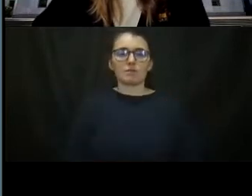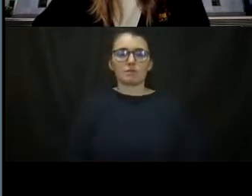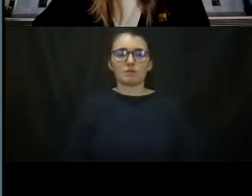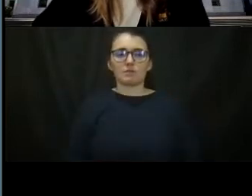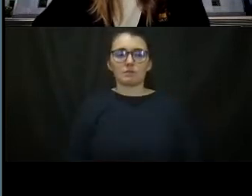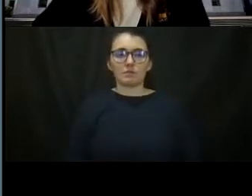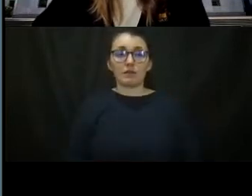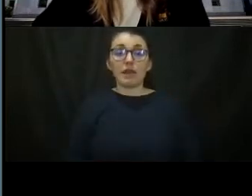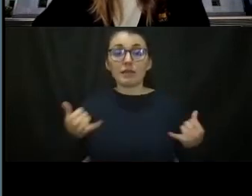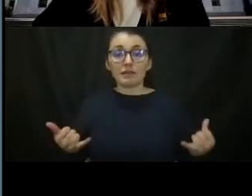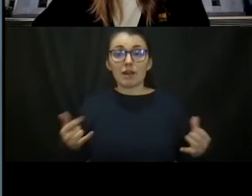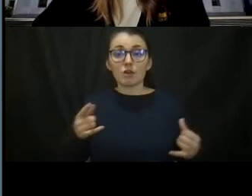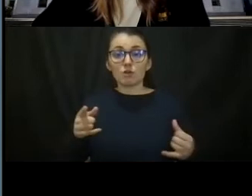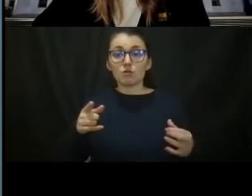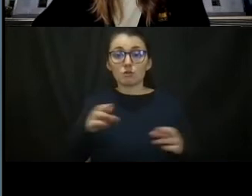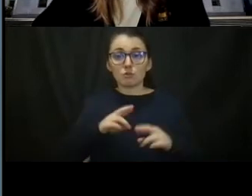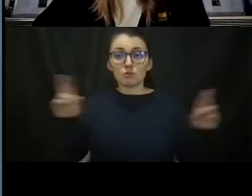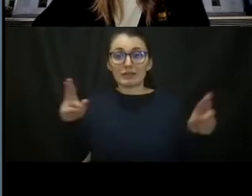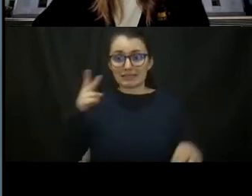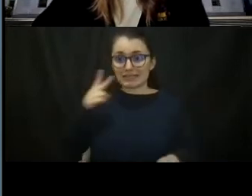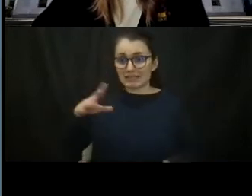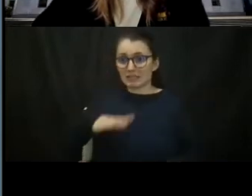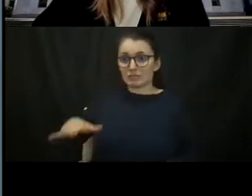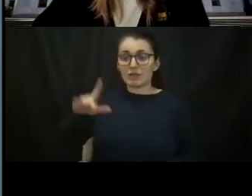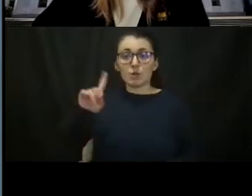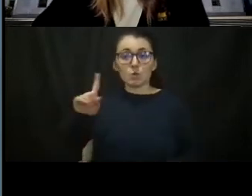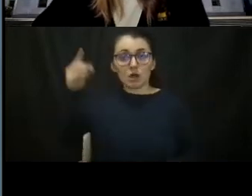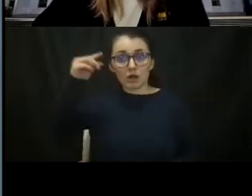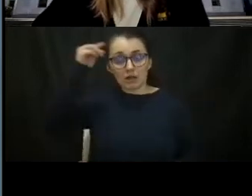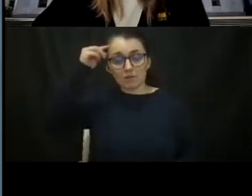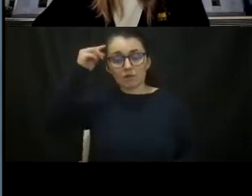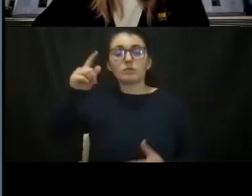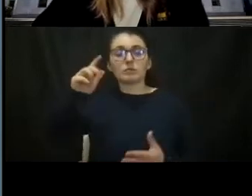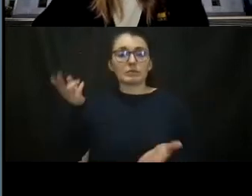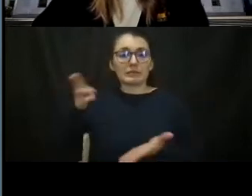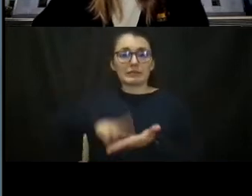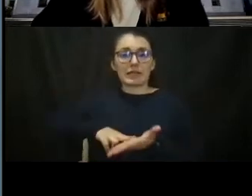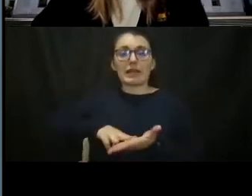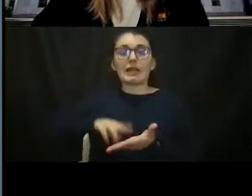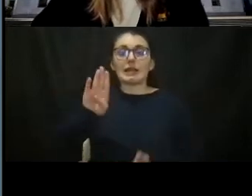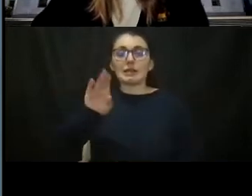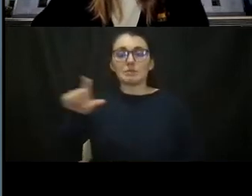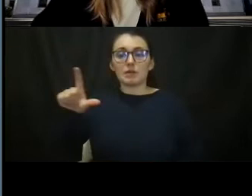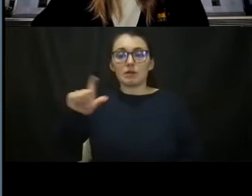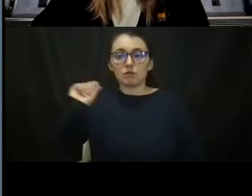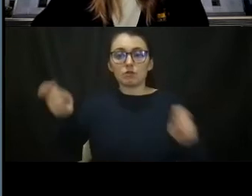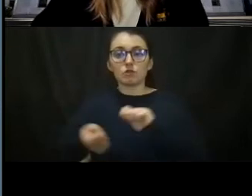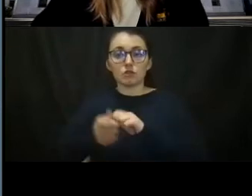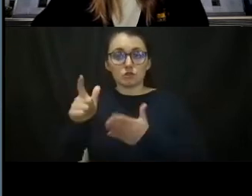a space where the governor might sign a bill into law? Just maybe a nod if you're excited. Okay, here we